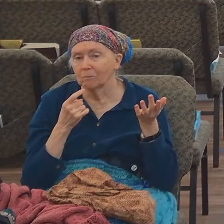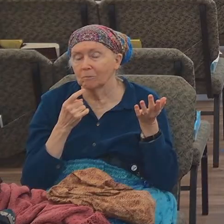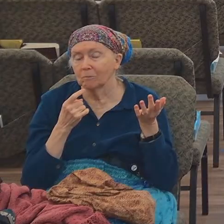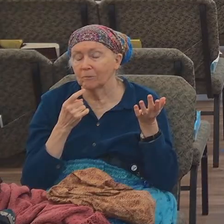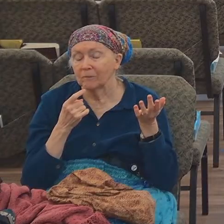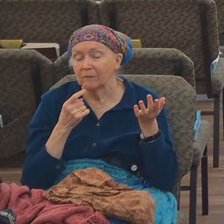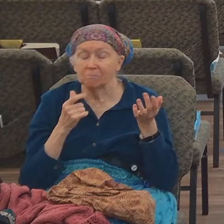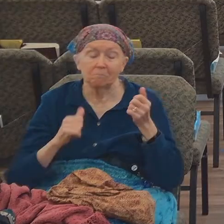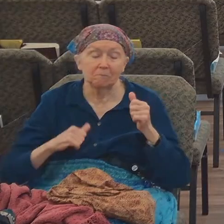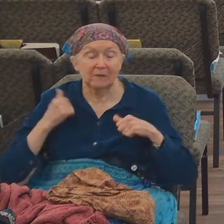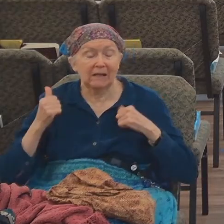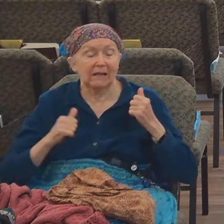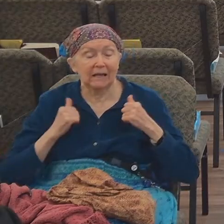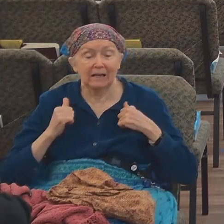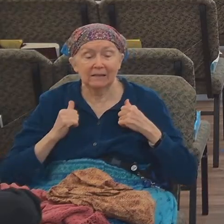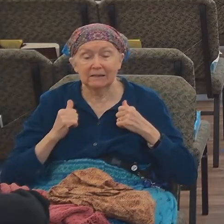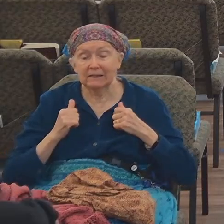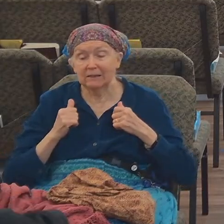Athletes, I don't know, watch the Olympics.